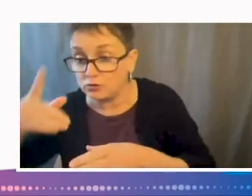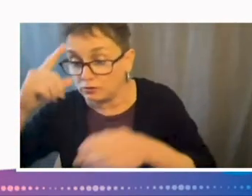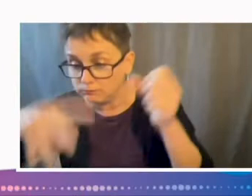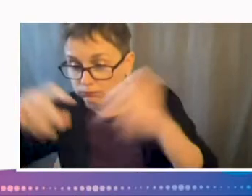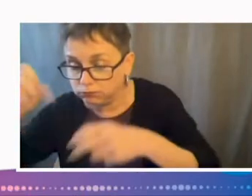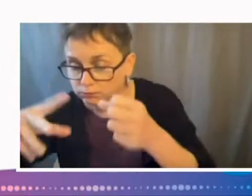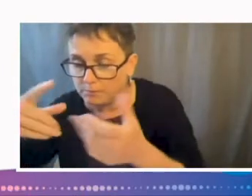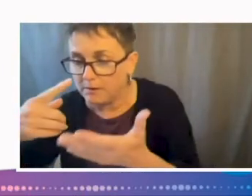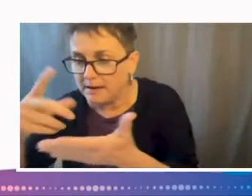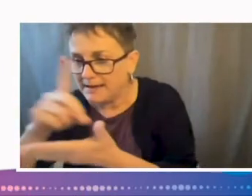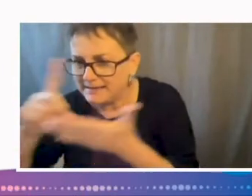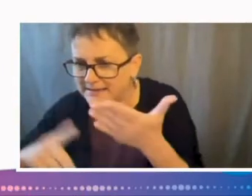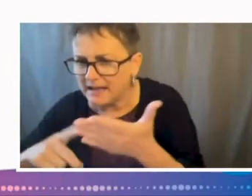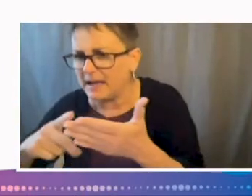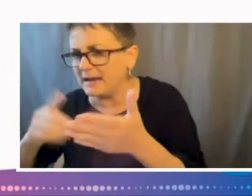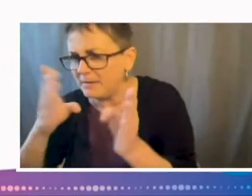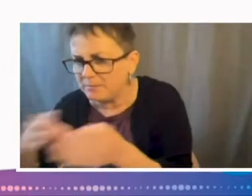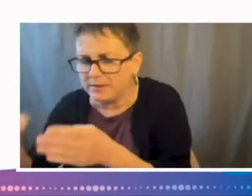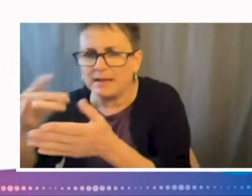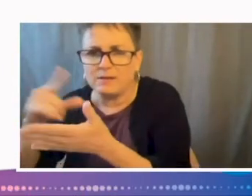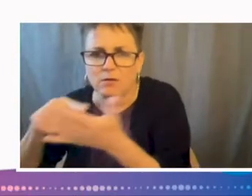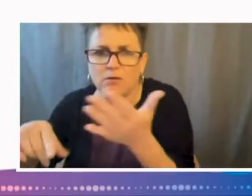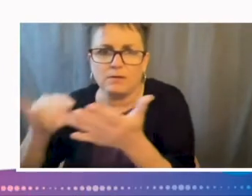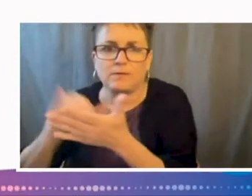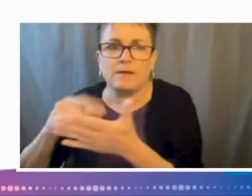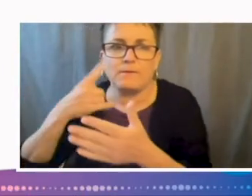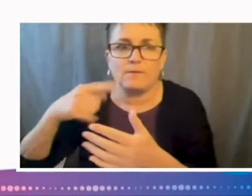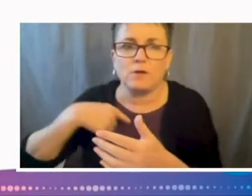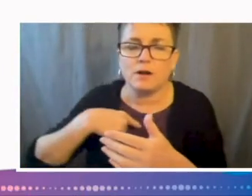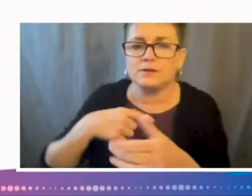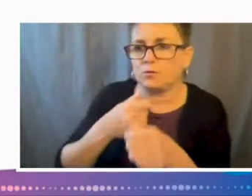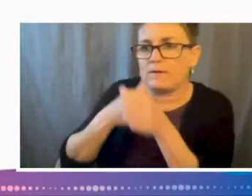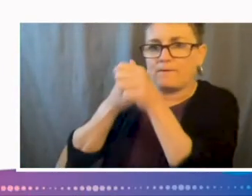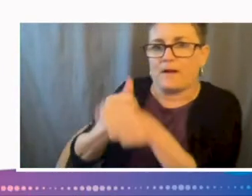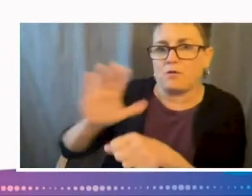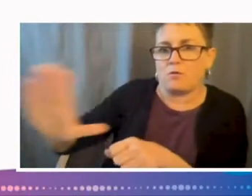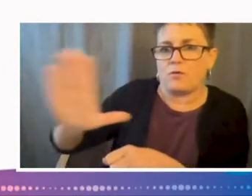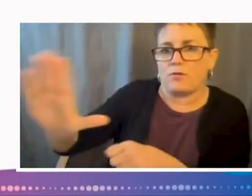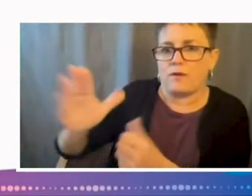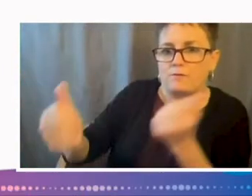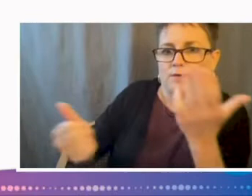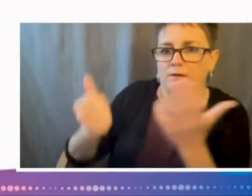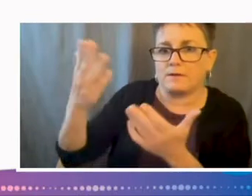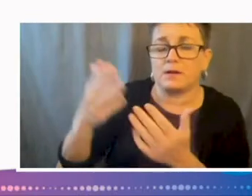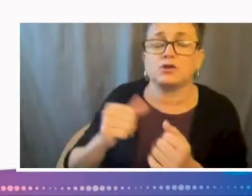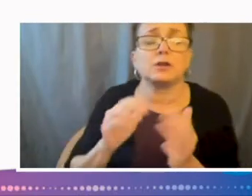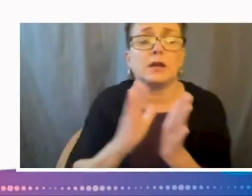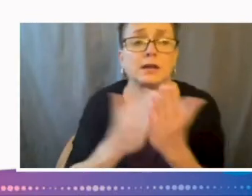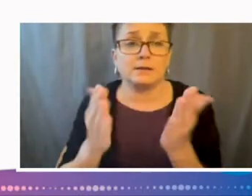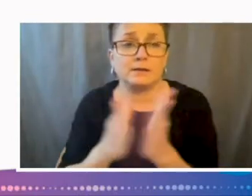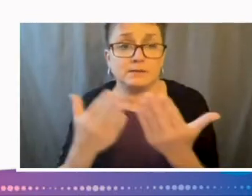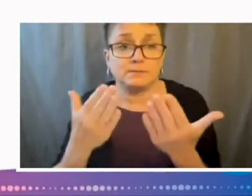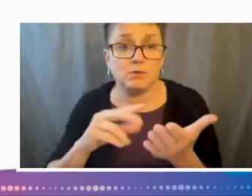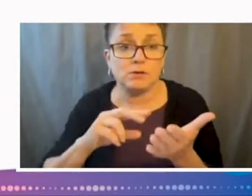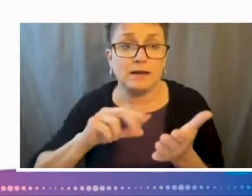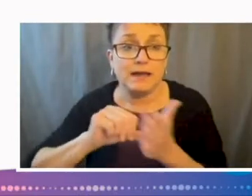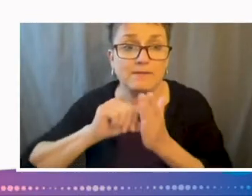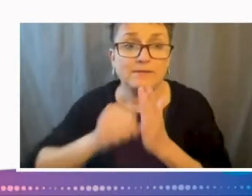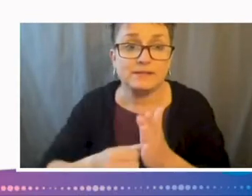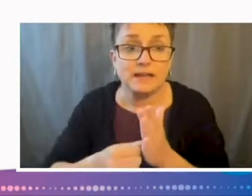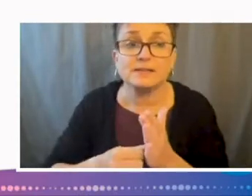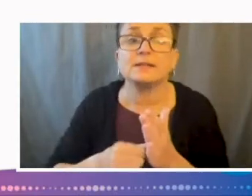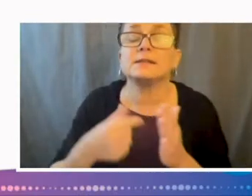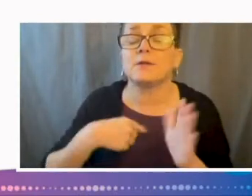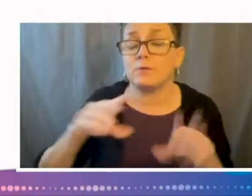New Jersey Transit commuter rail stations. The manual highlights that rail stations should seek to provide customers with